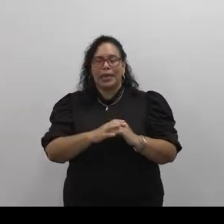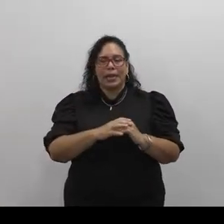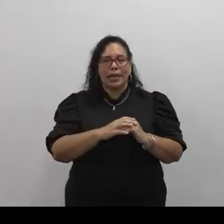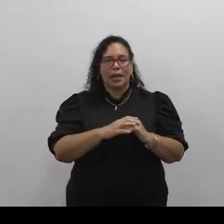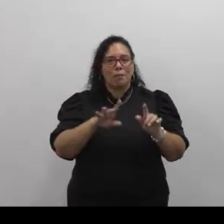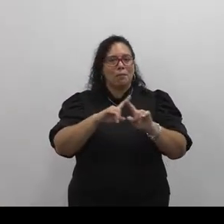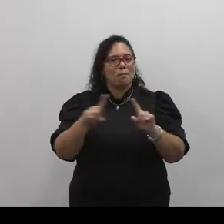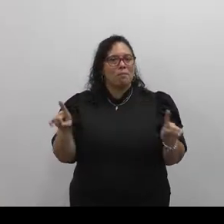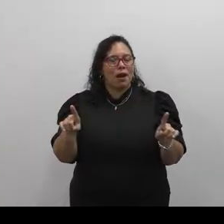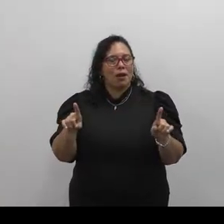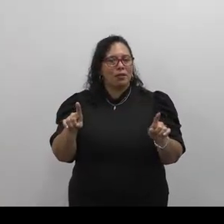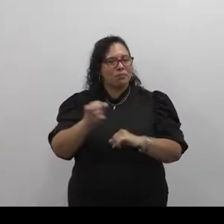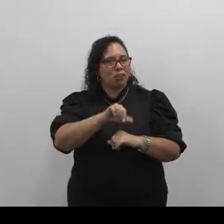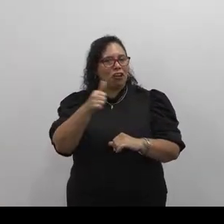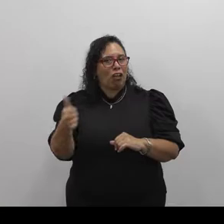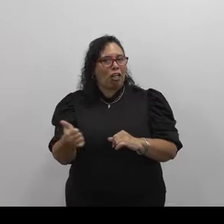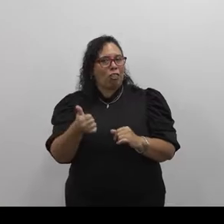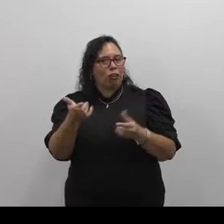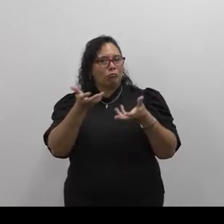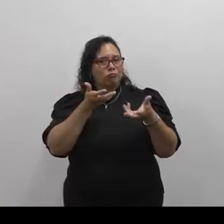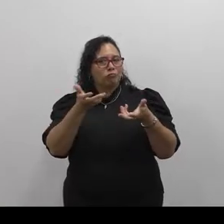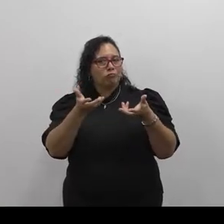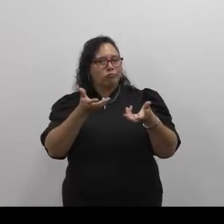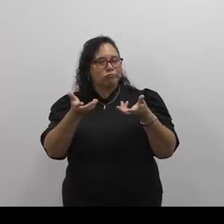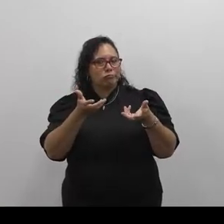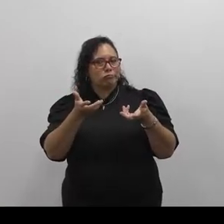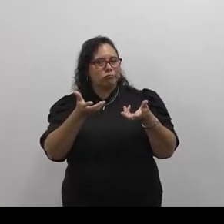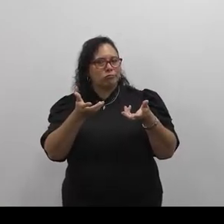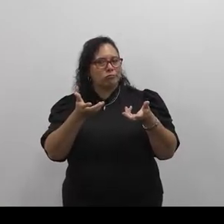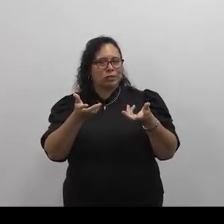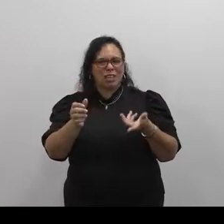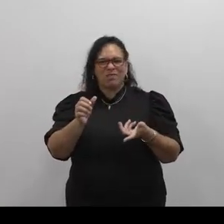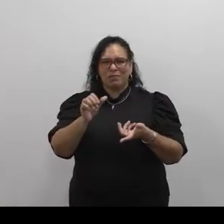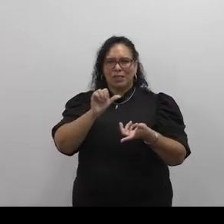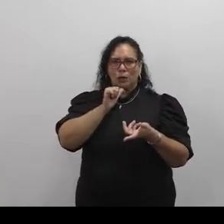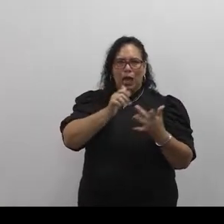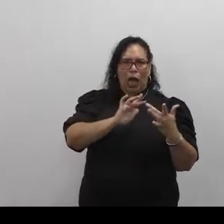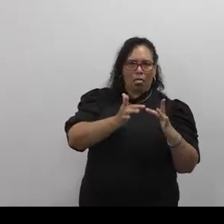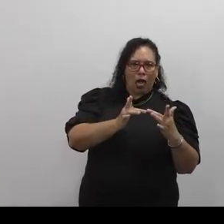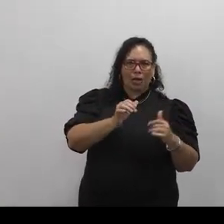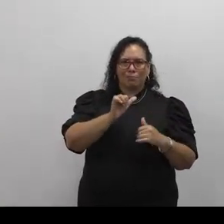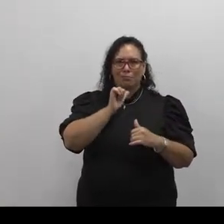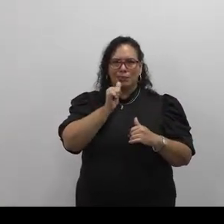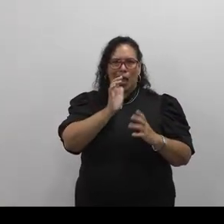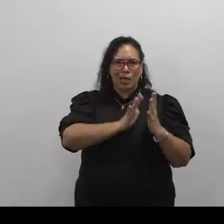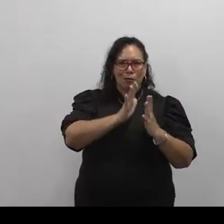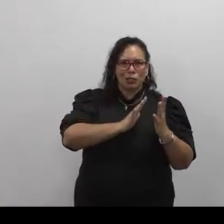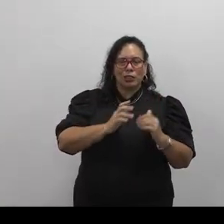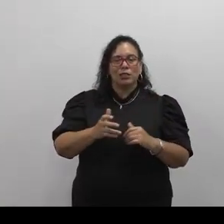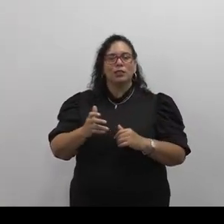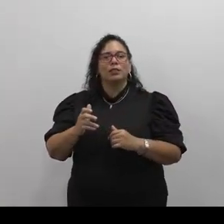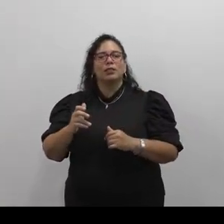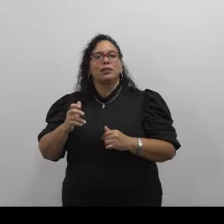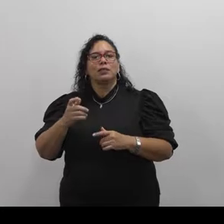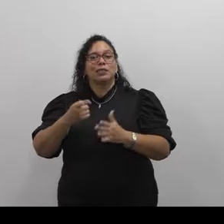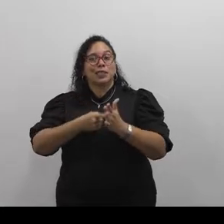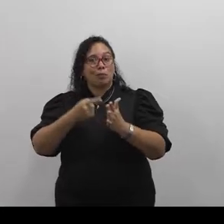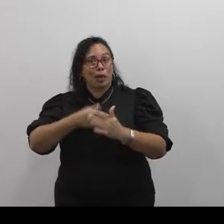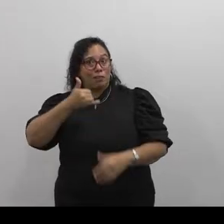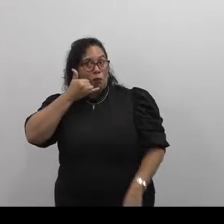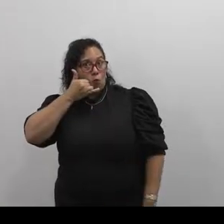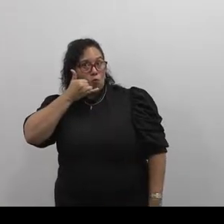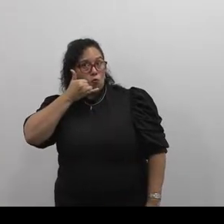But there's also all the other conversations that happened offline with the different folks, right? So sometimes the phone conversations, several